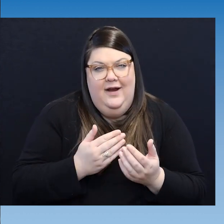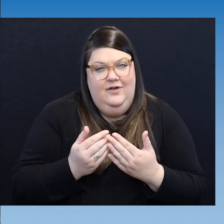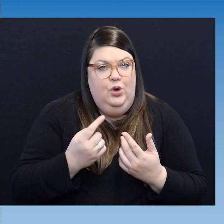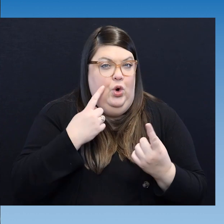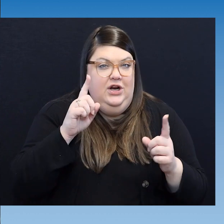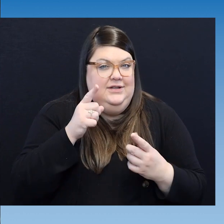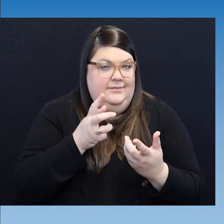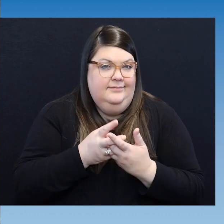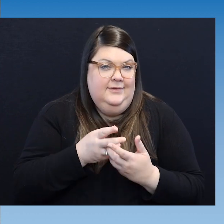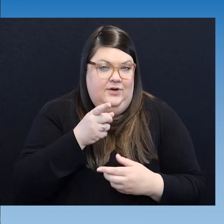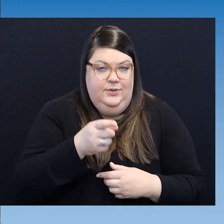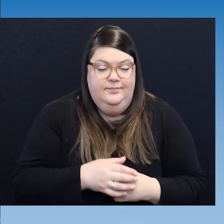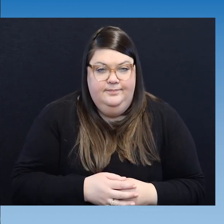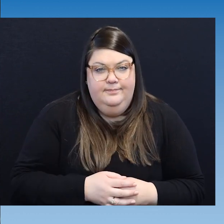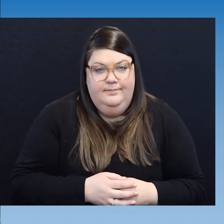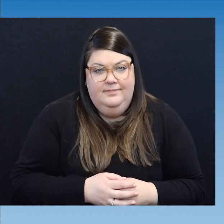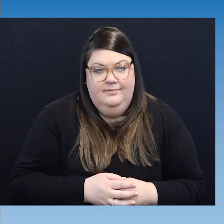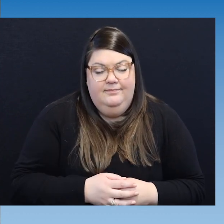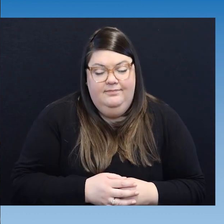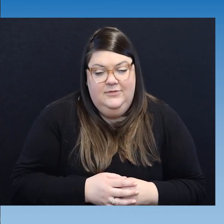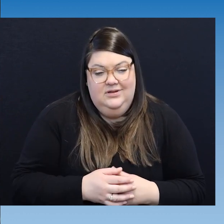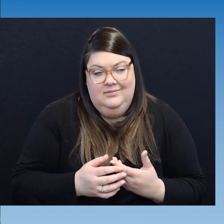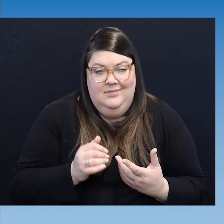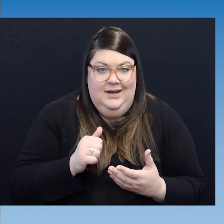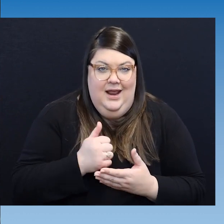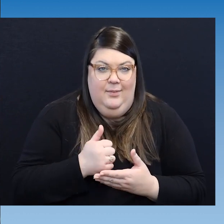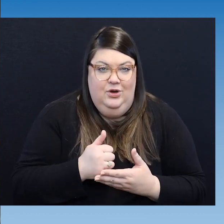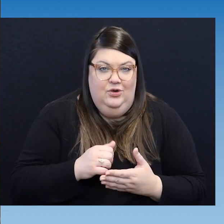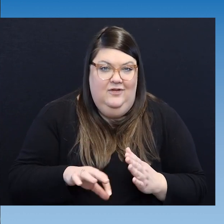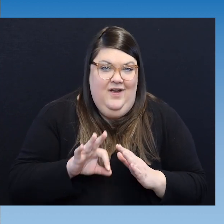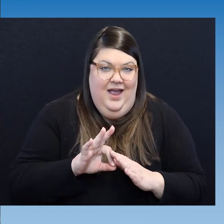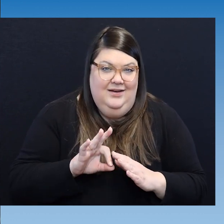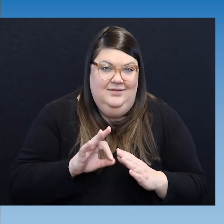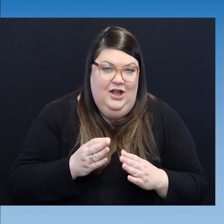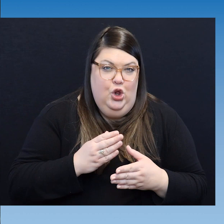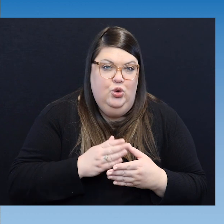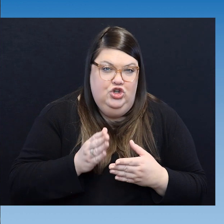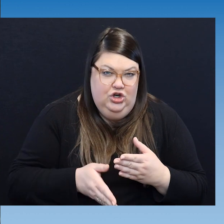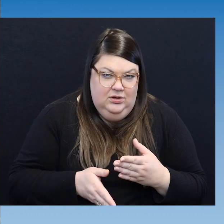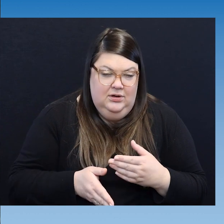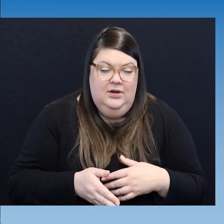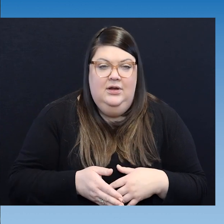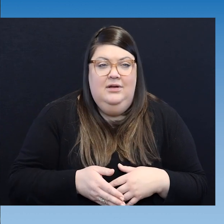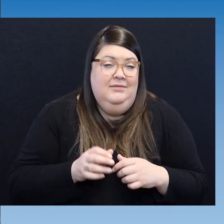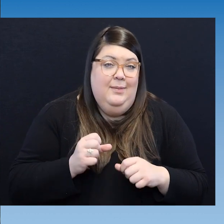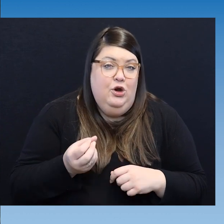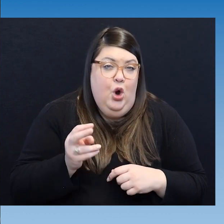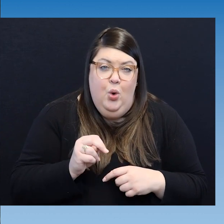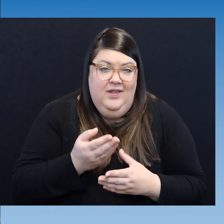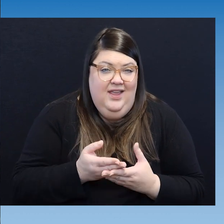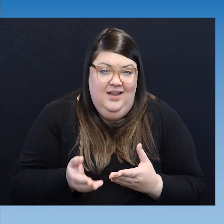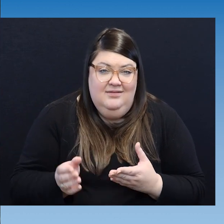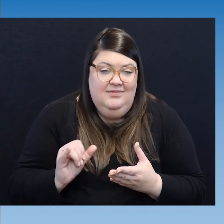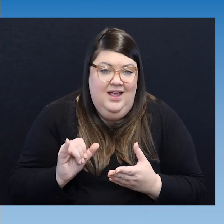that works for you, to find that closure. And it can be your own little,